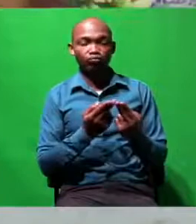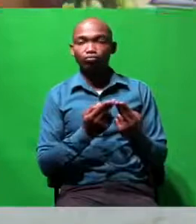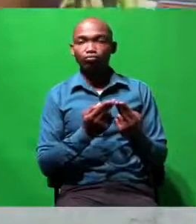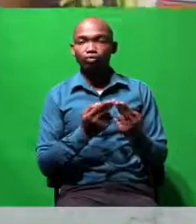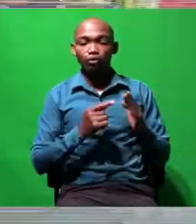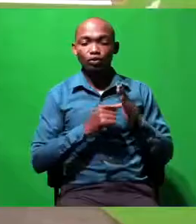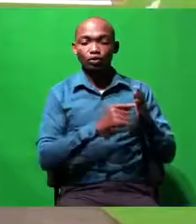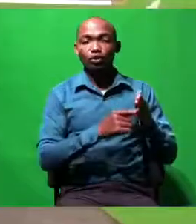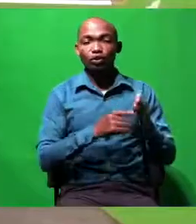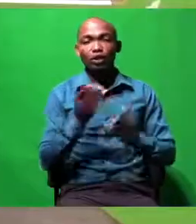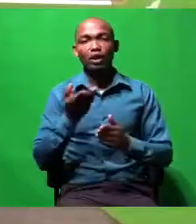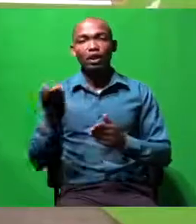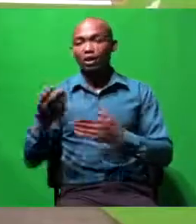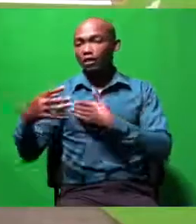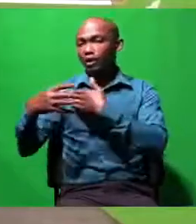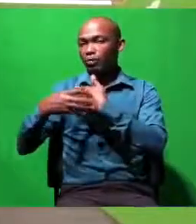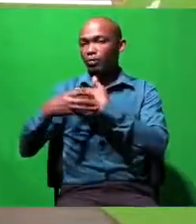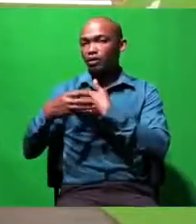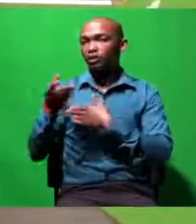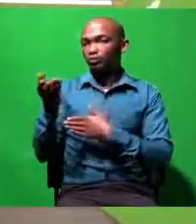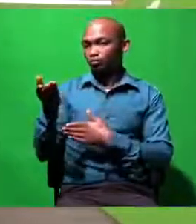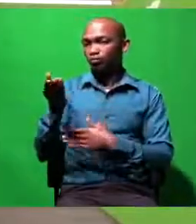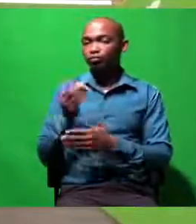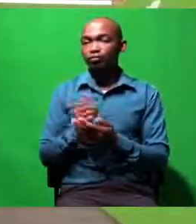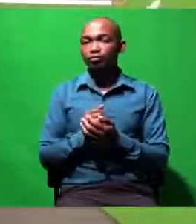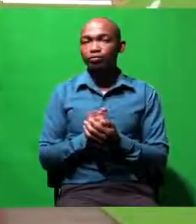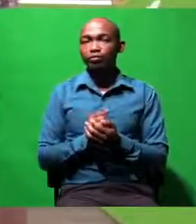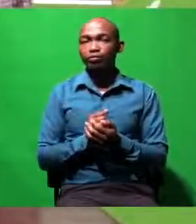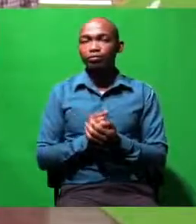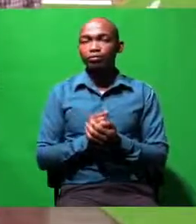pictures. Another picture is that one.